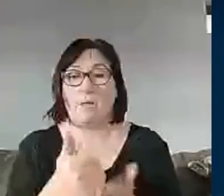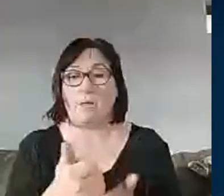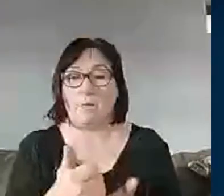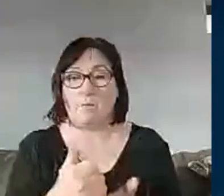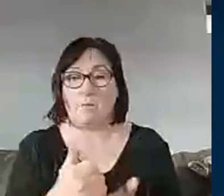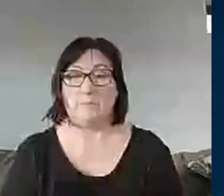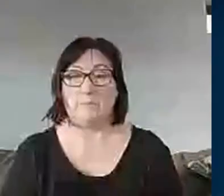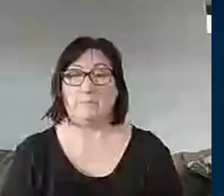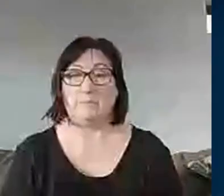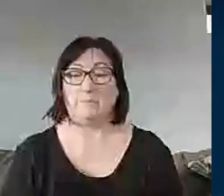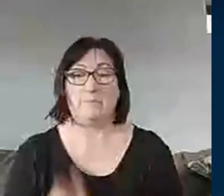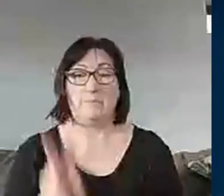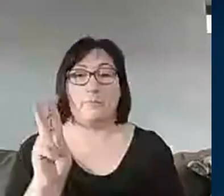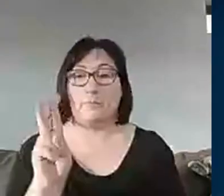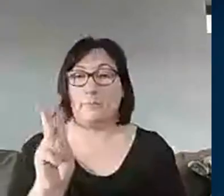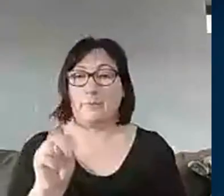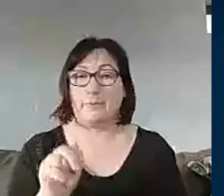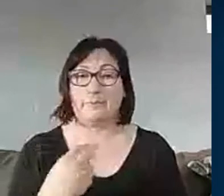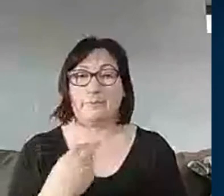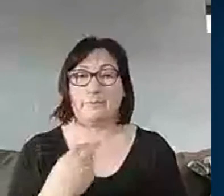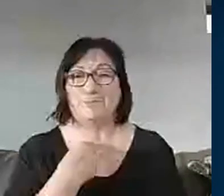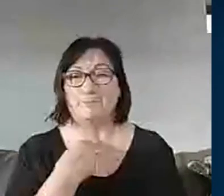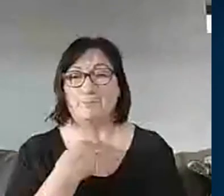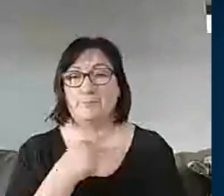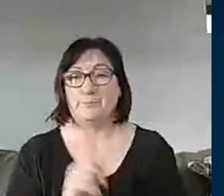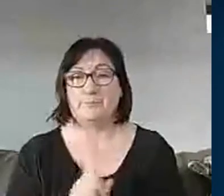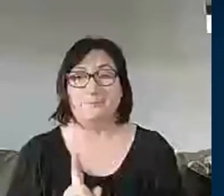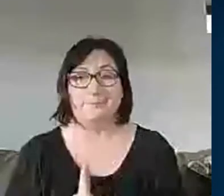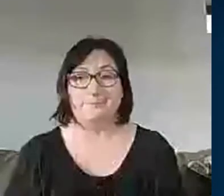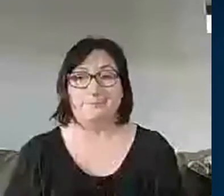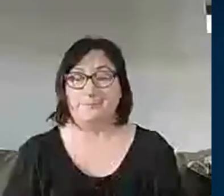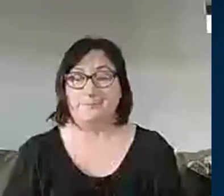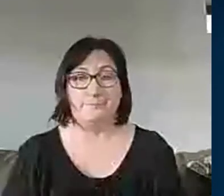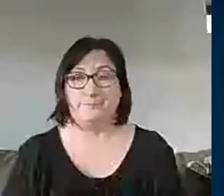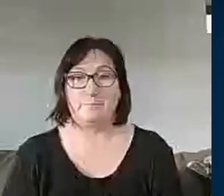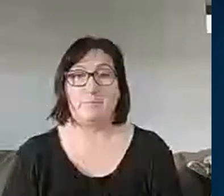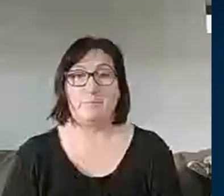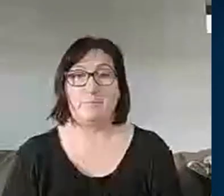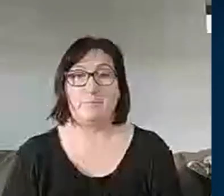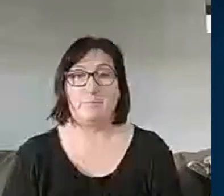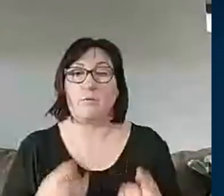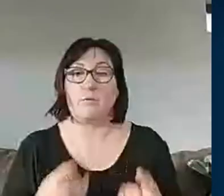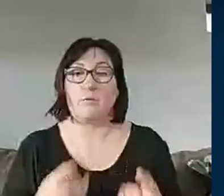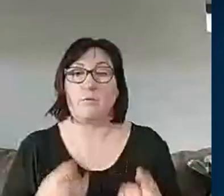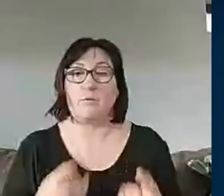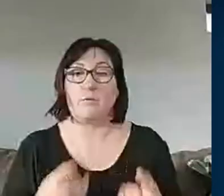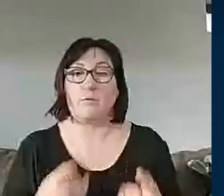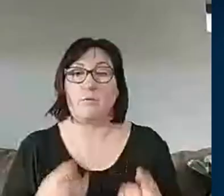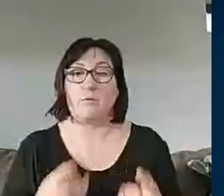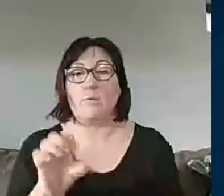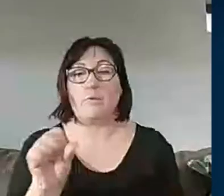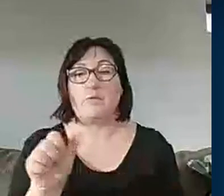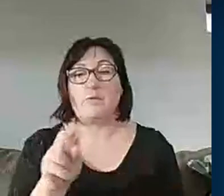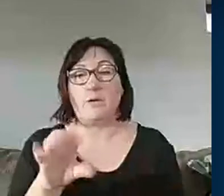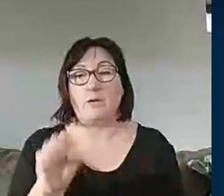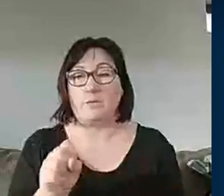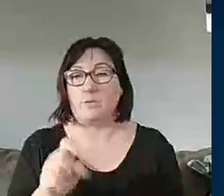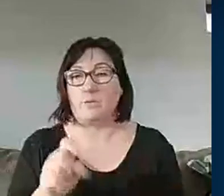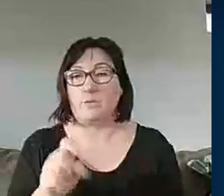No, unfortunately, it's a one-way track. Whatever you submit to SARS is not returnable.